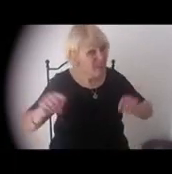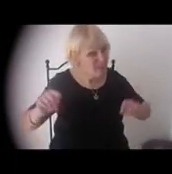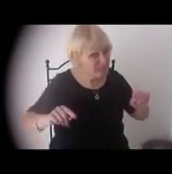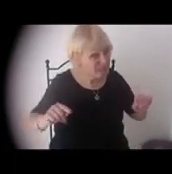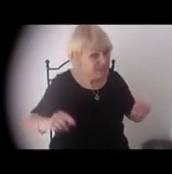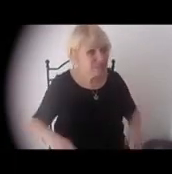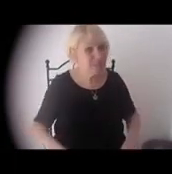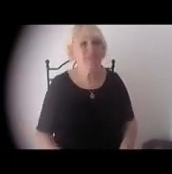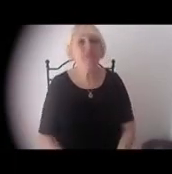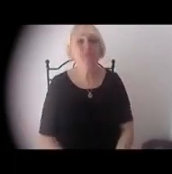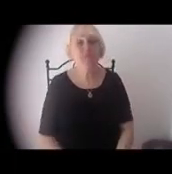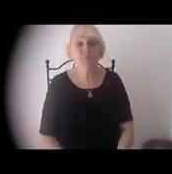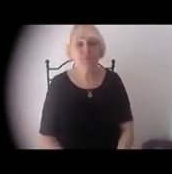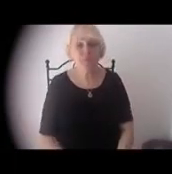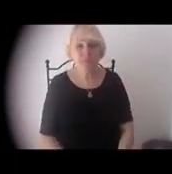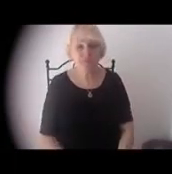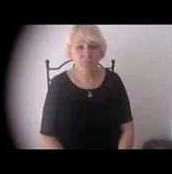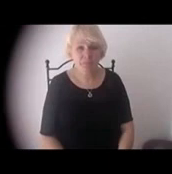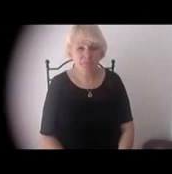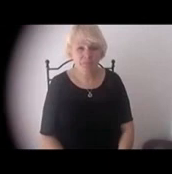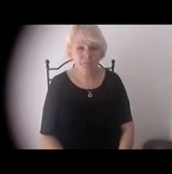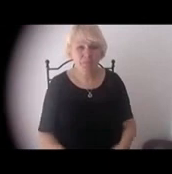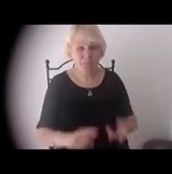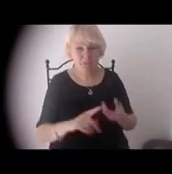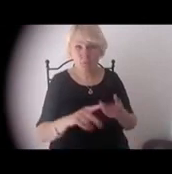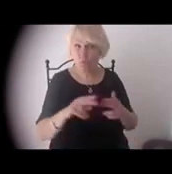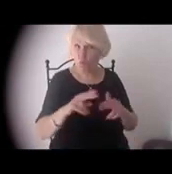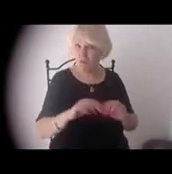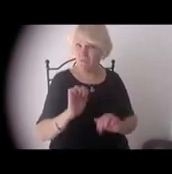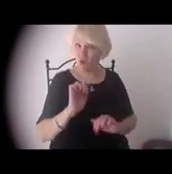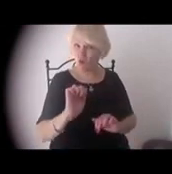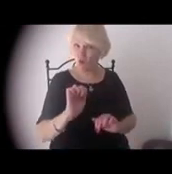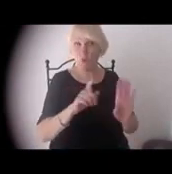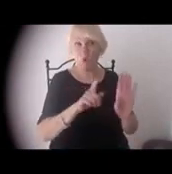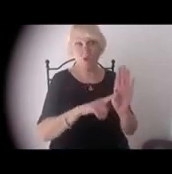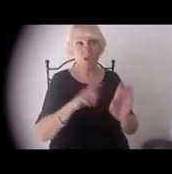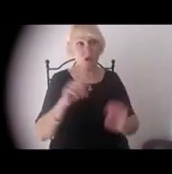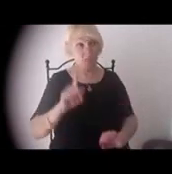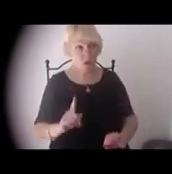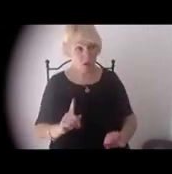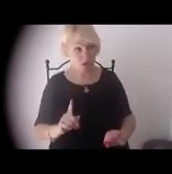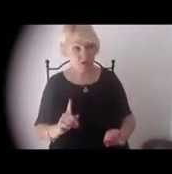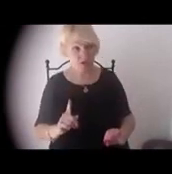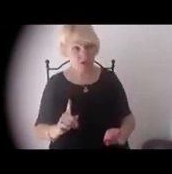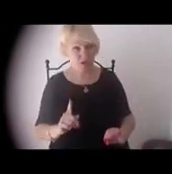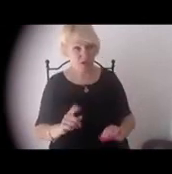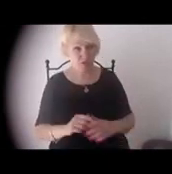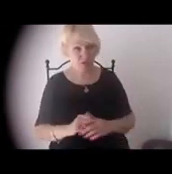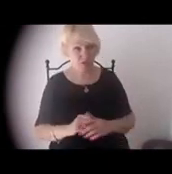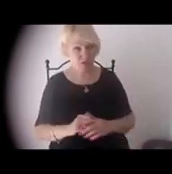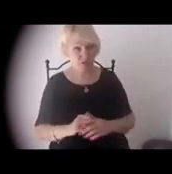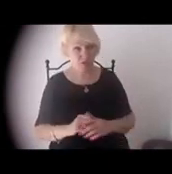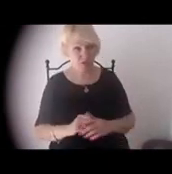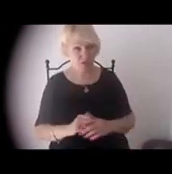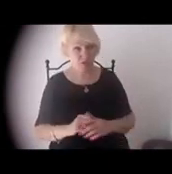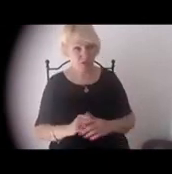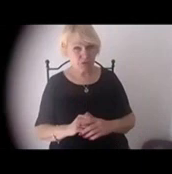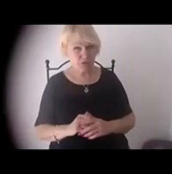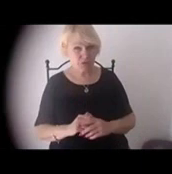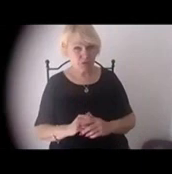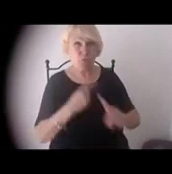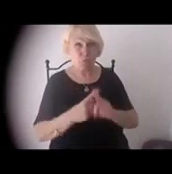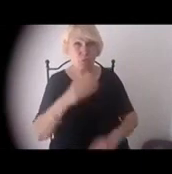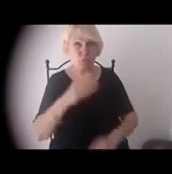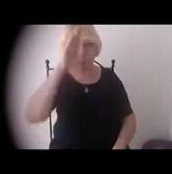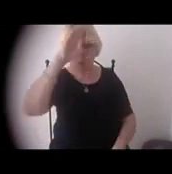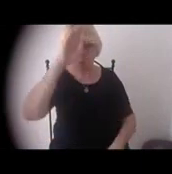into the service. So if you was a young person that was coming in that had quite that was in